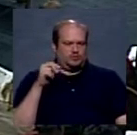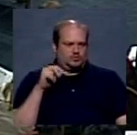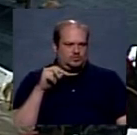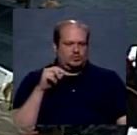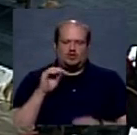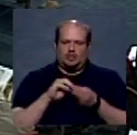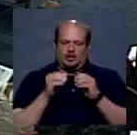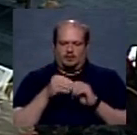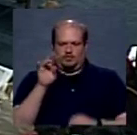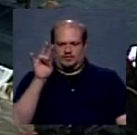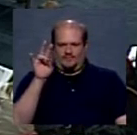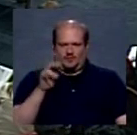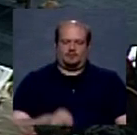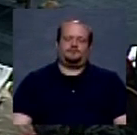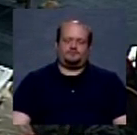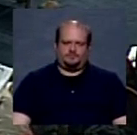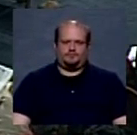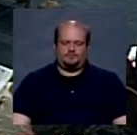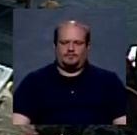Yes. Number